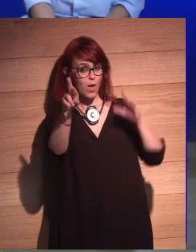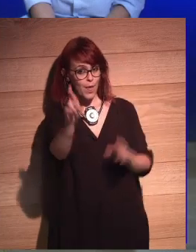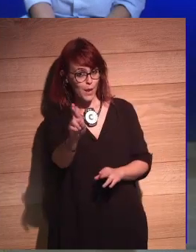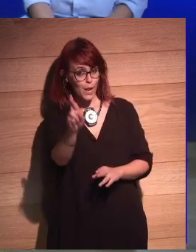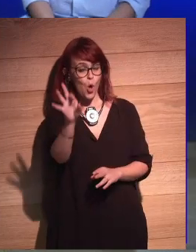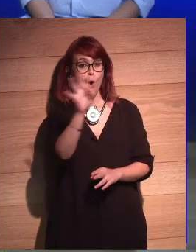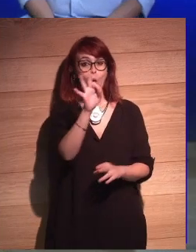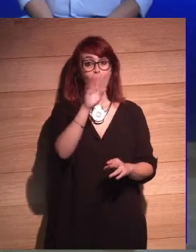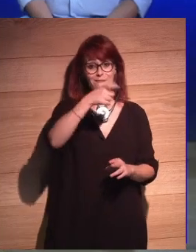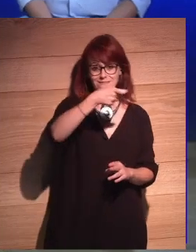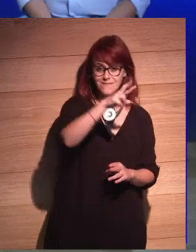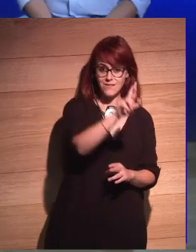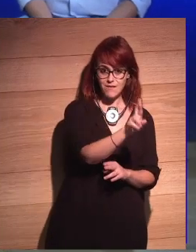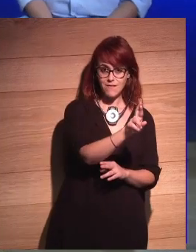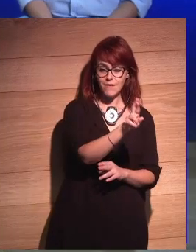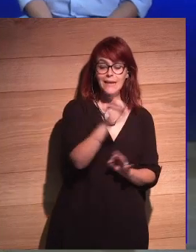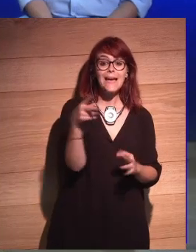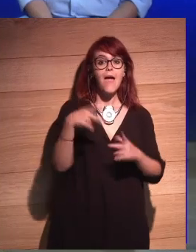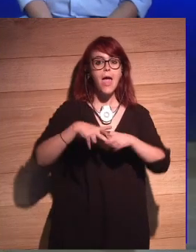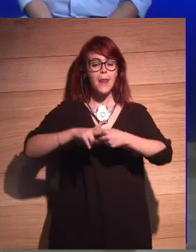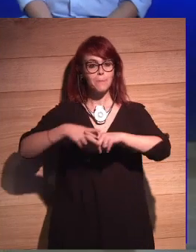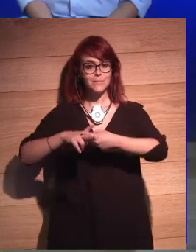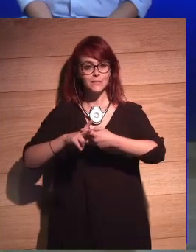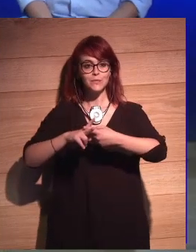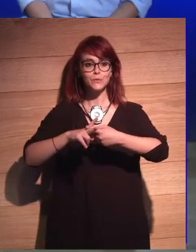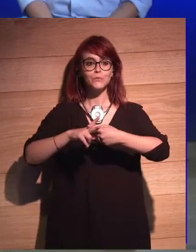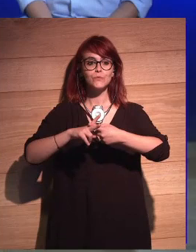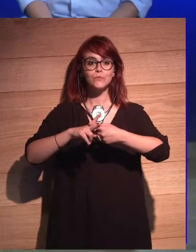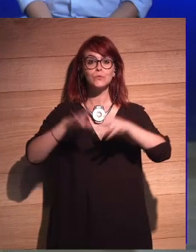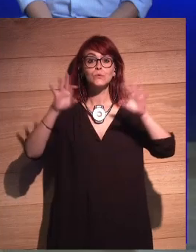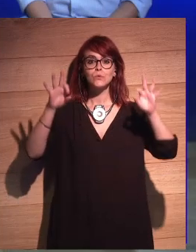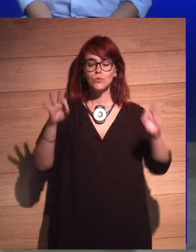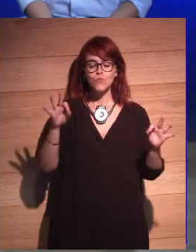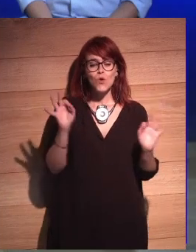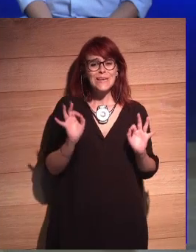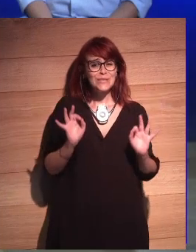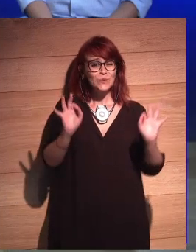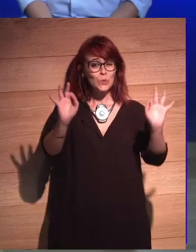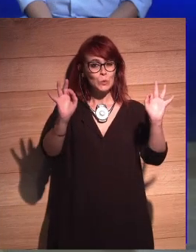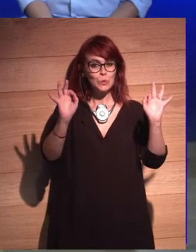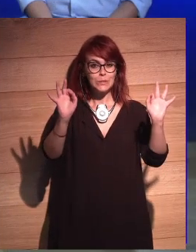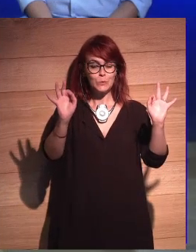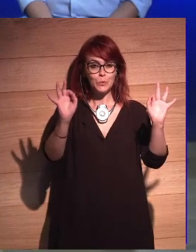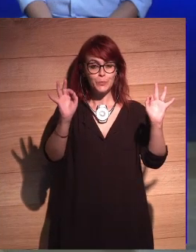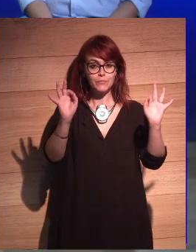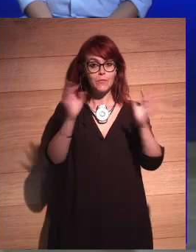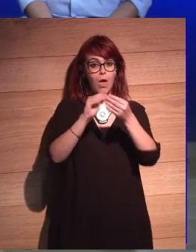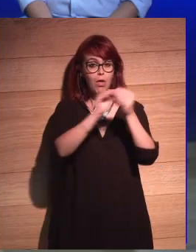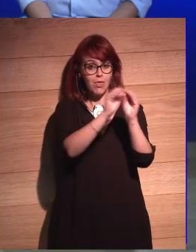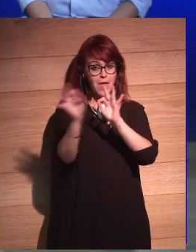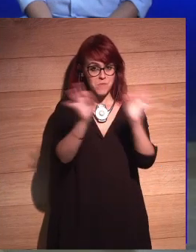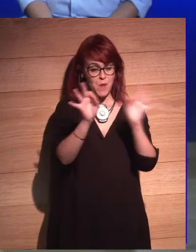now, those tools are exclusively made by the manufacturer of